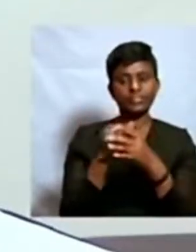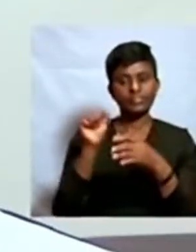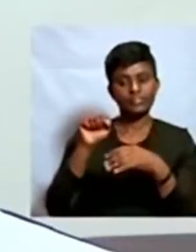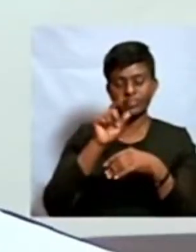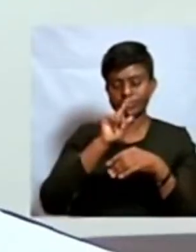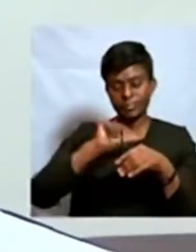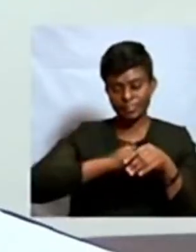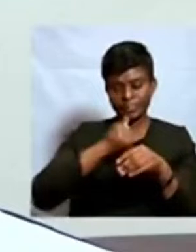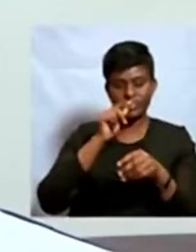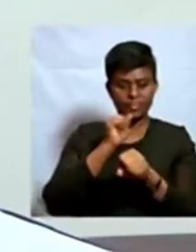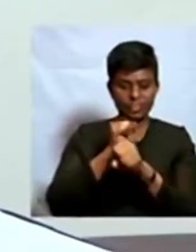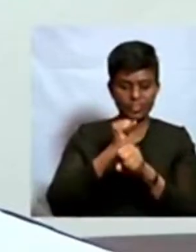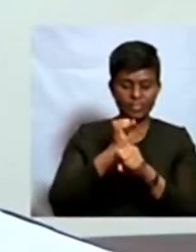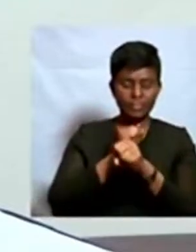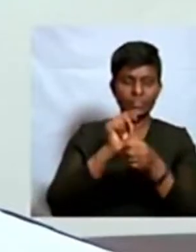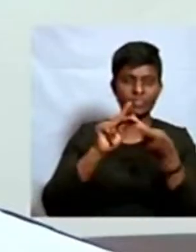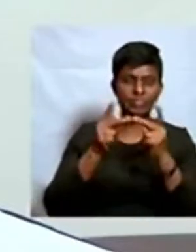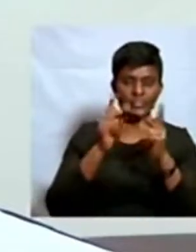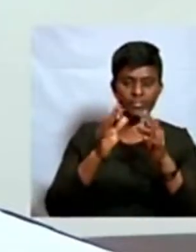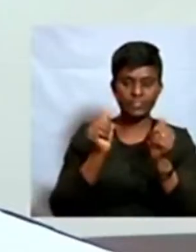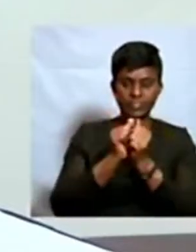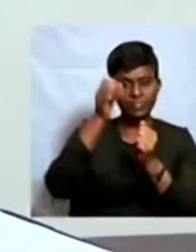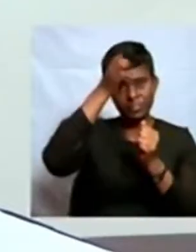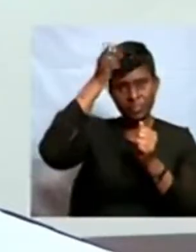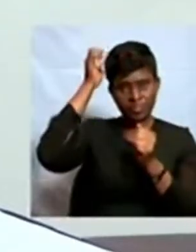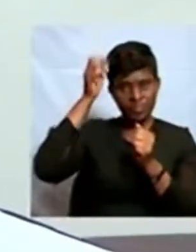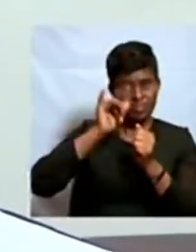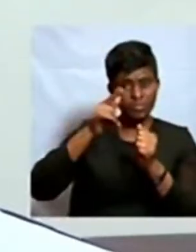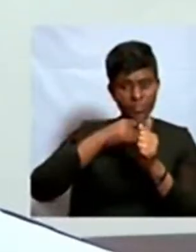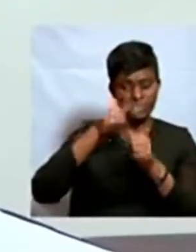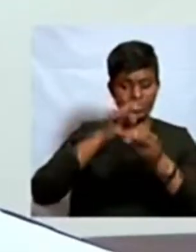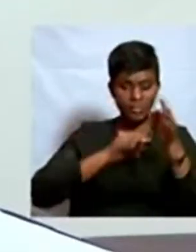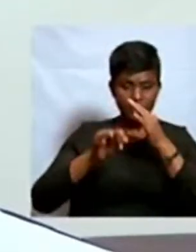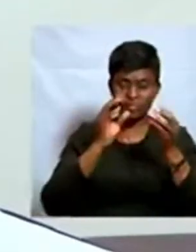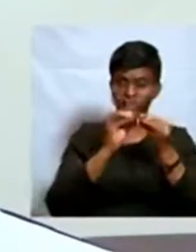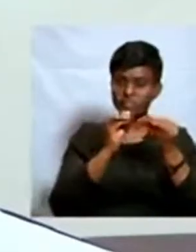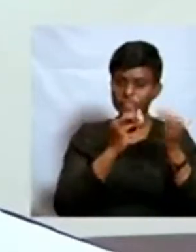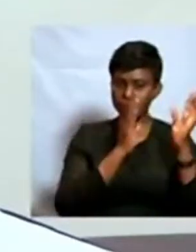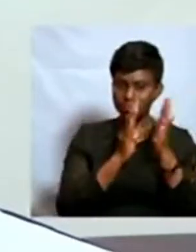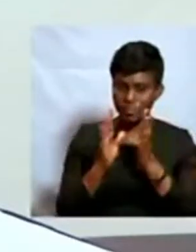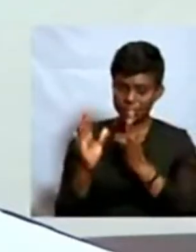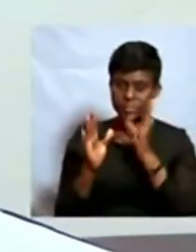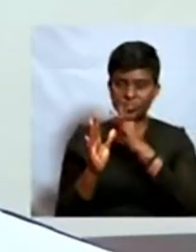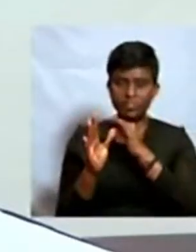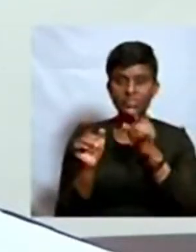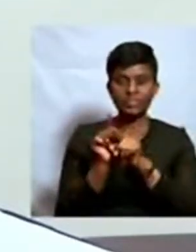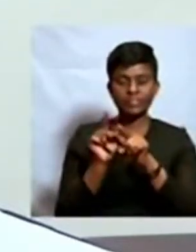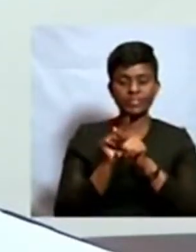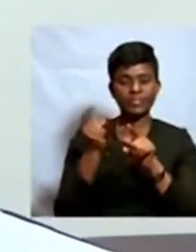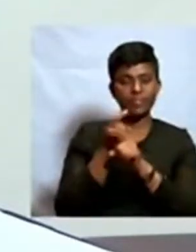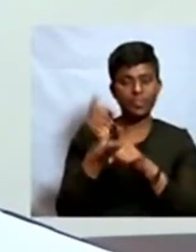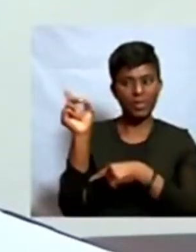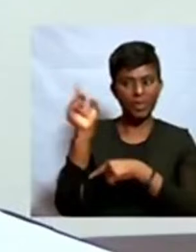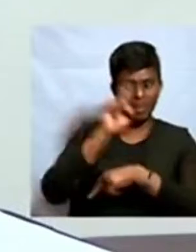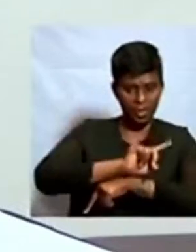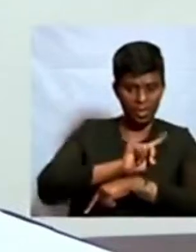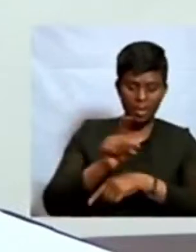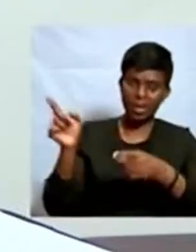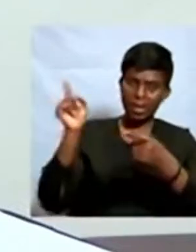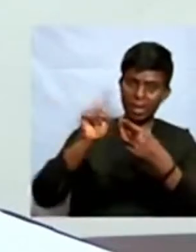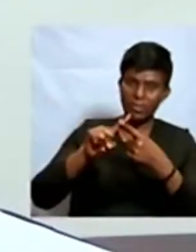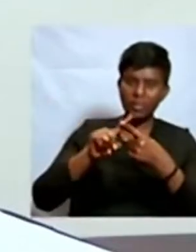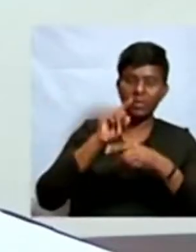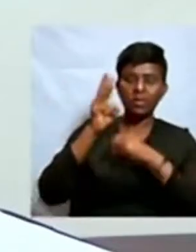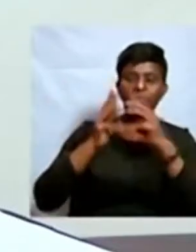Yes, we are in partnership with Ethiopian Airlines, and I think I've explained the strategy there. It takes us from day one into